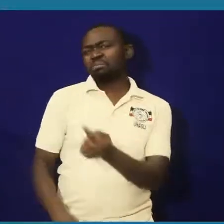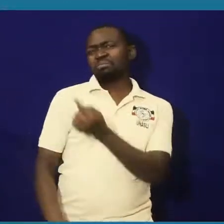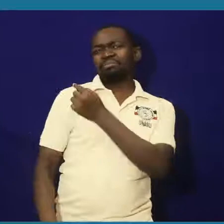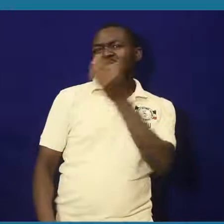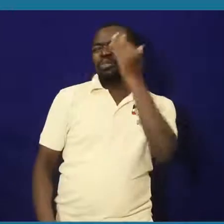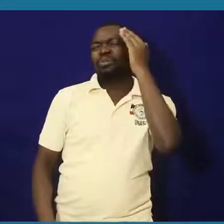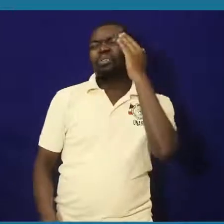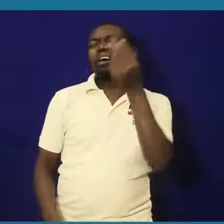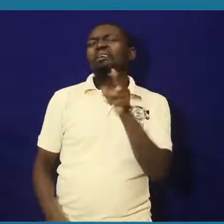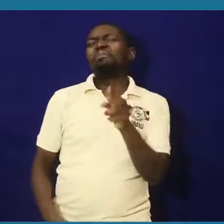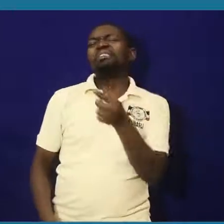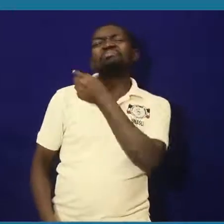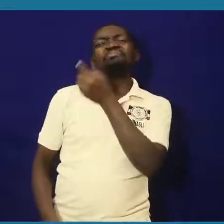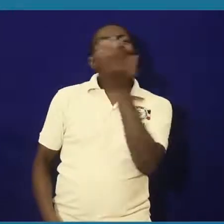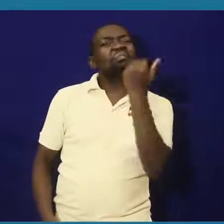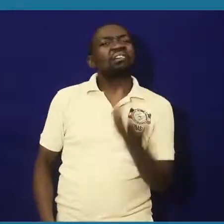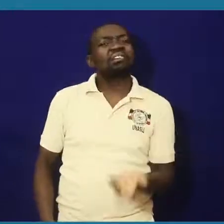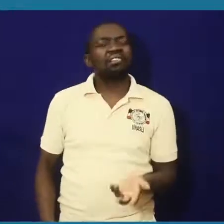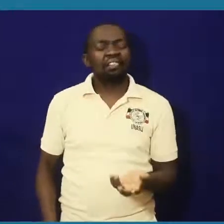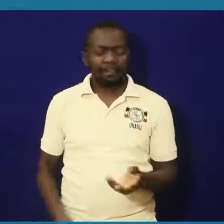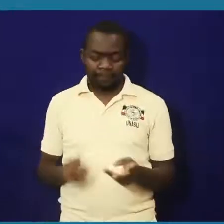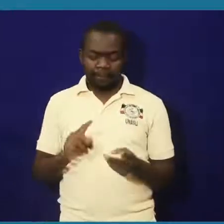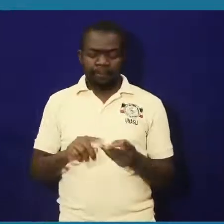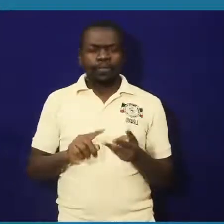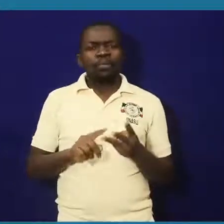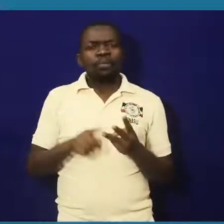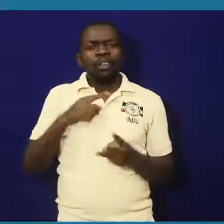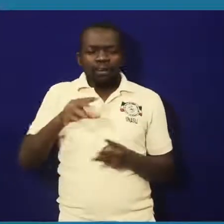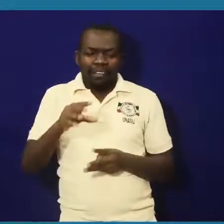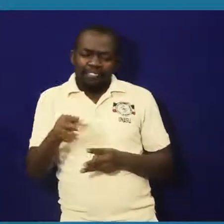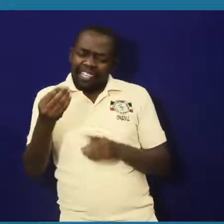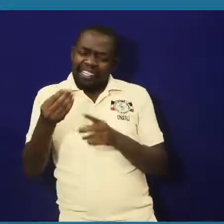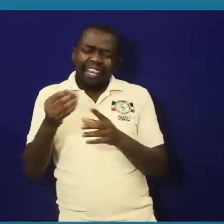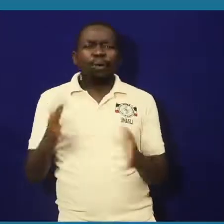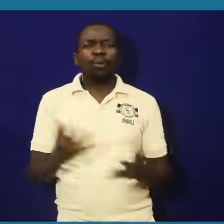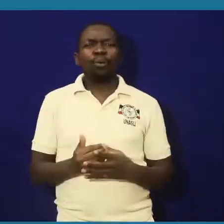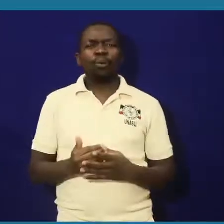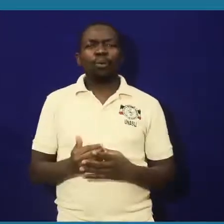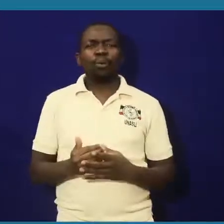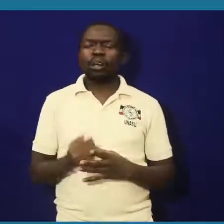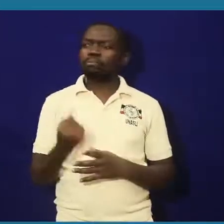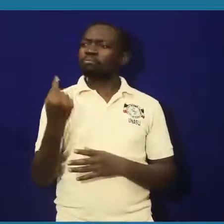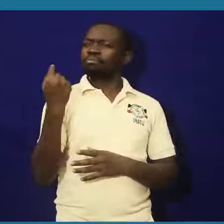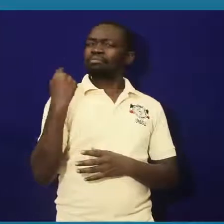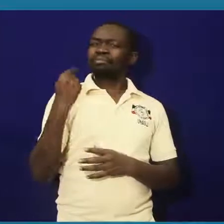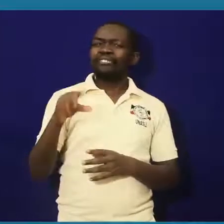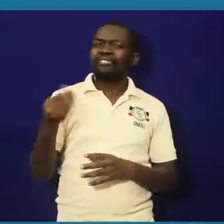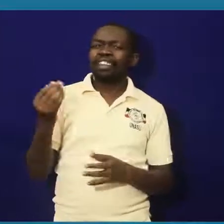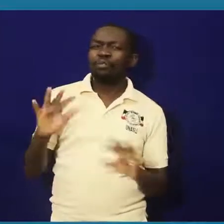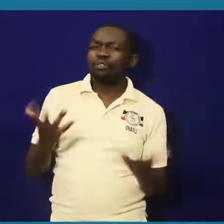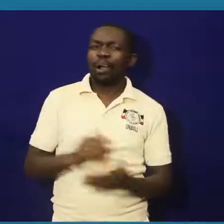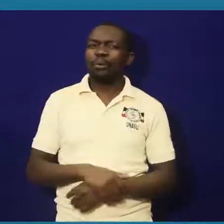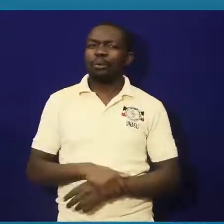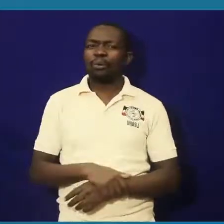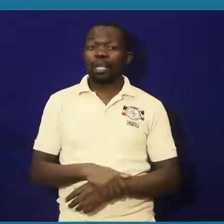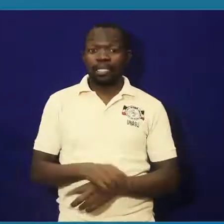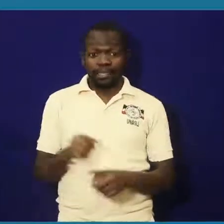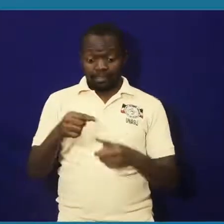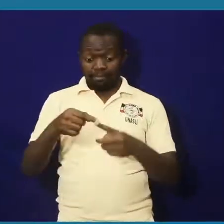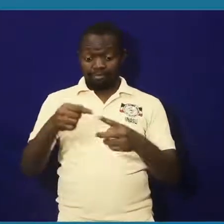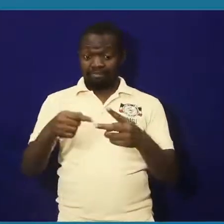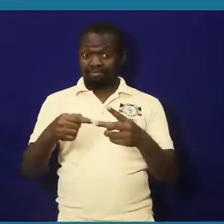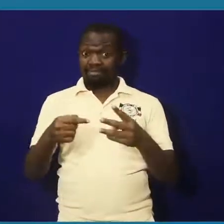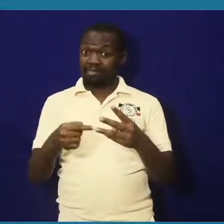past? Then, how do we find about the past? So these are the questions we are going to